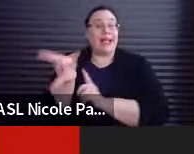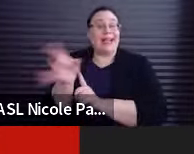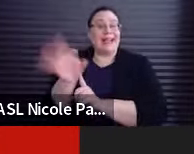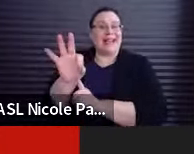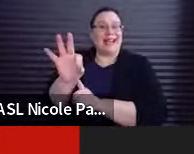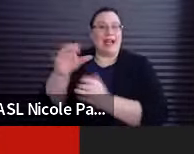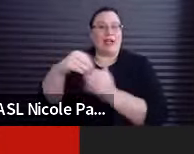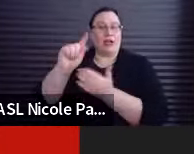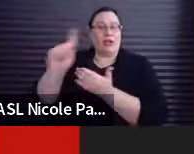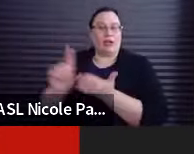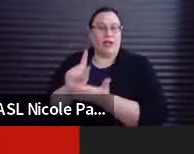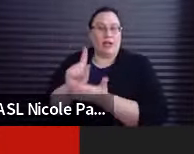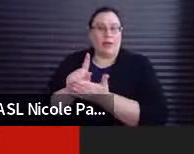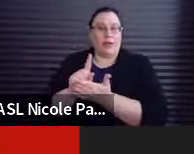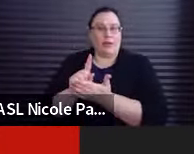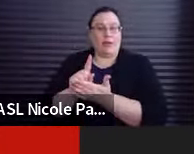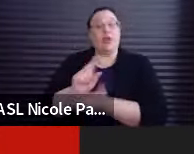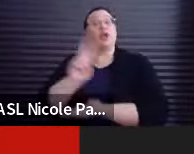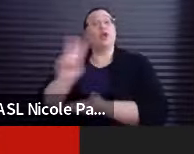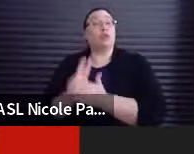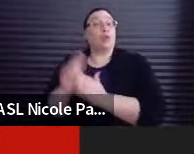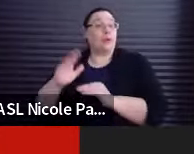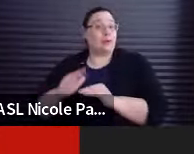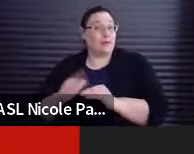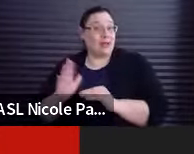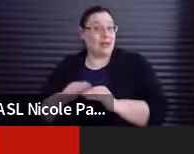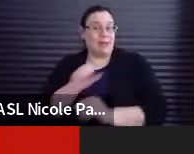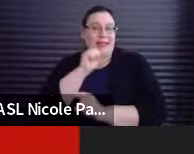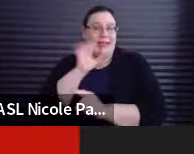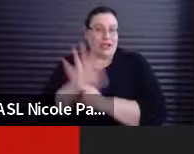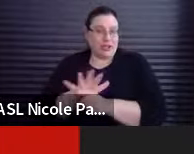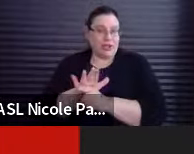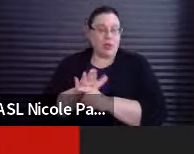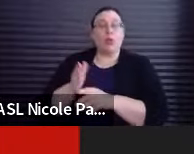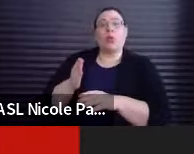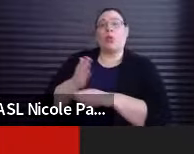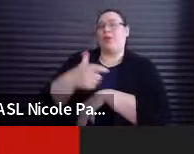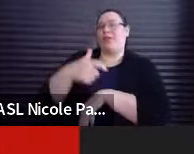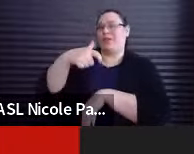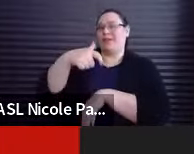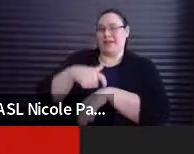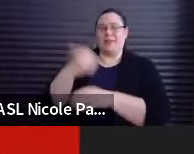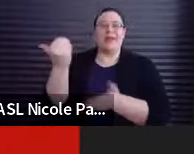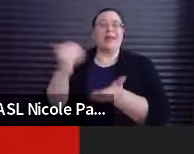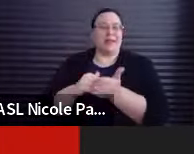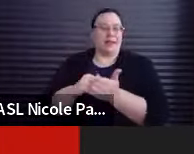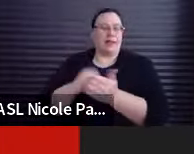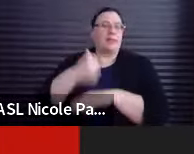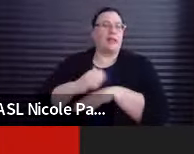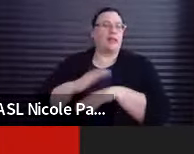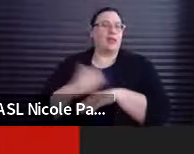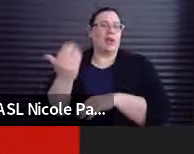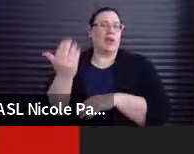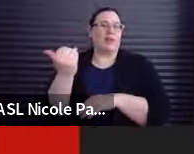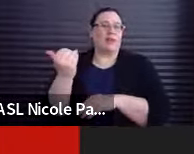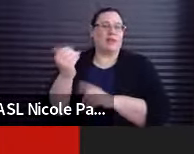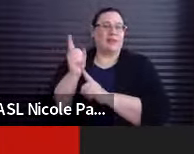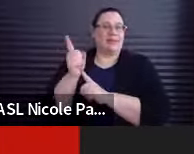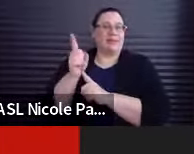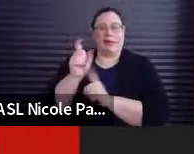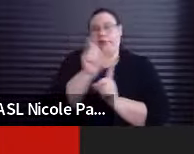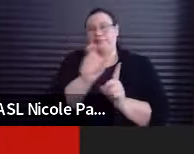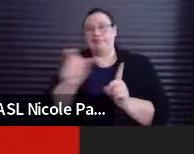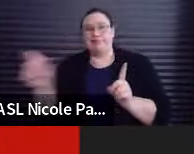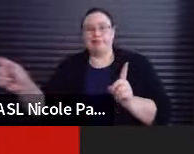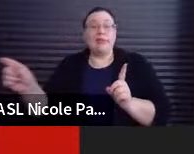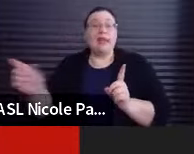a 2-hour minimum guarantee. And overtime, again, is based at quarter-hour units, and multiple episodes may